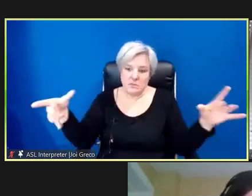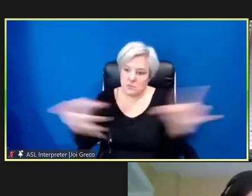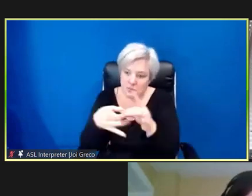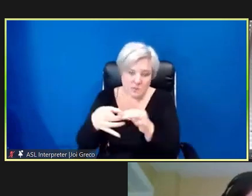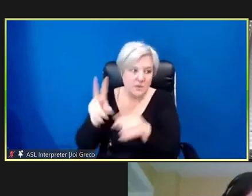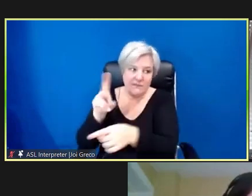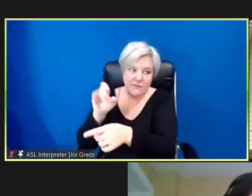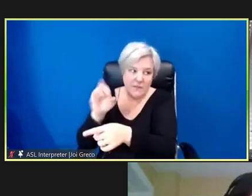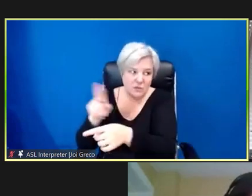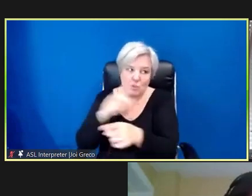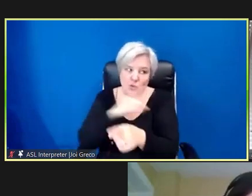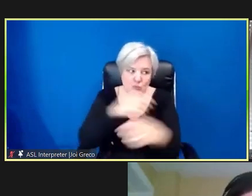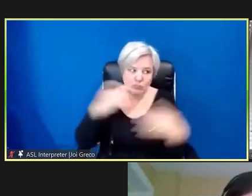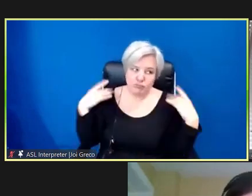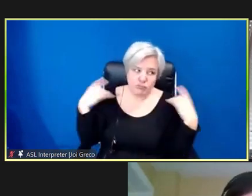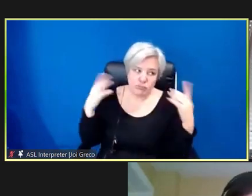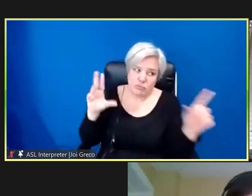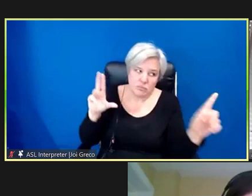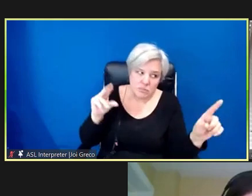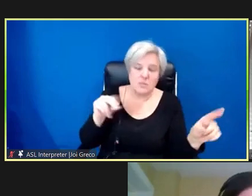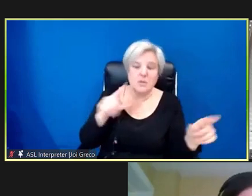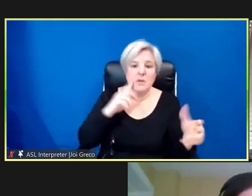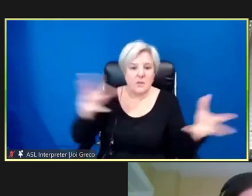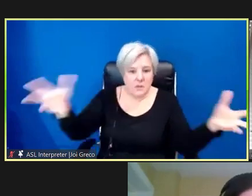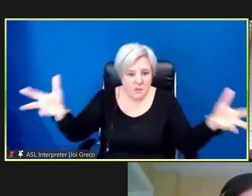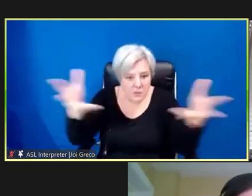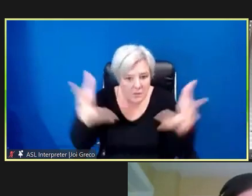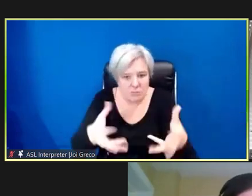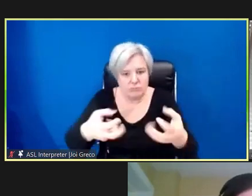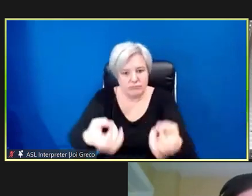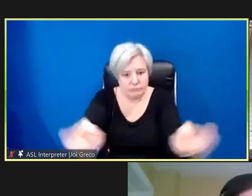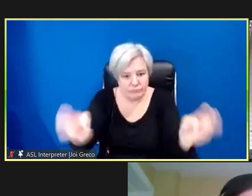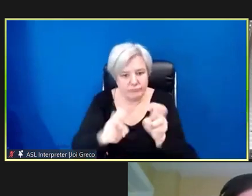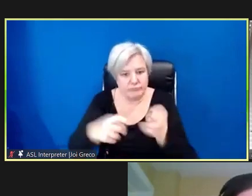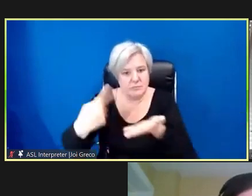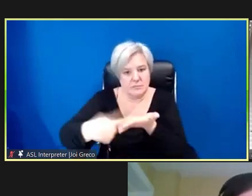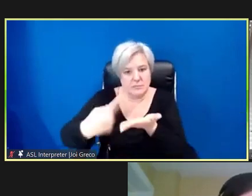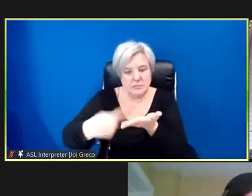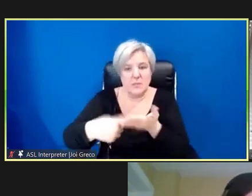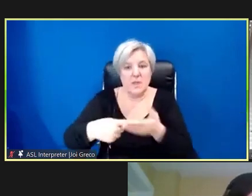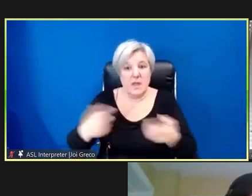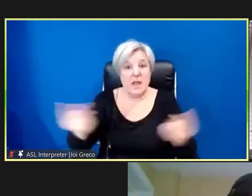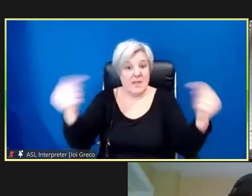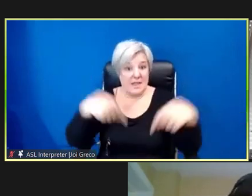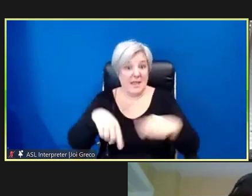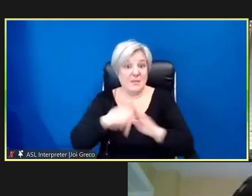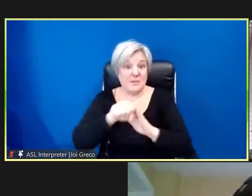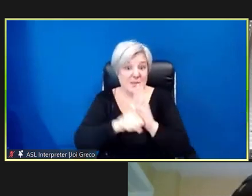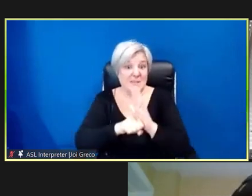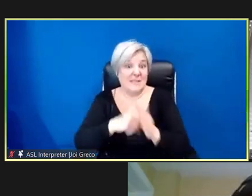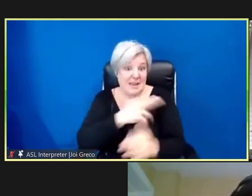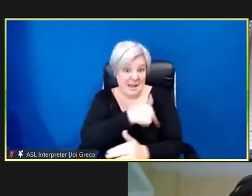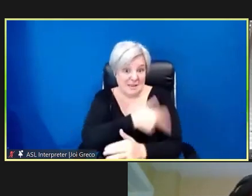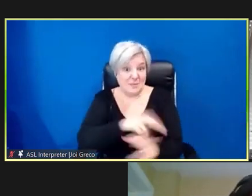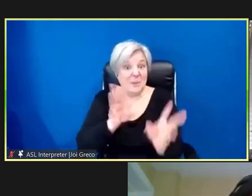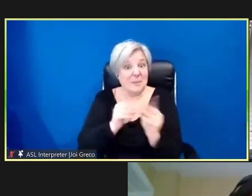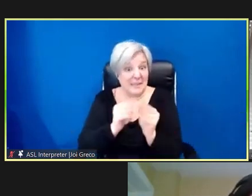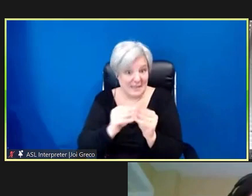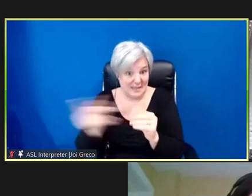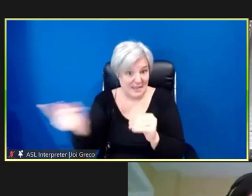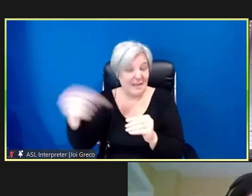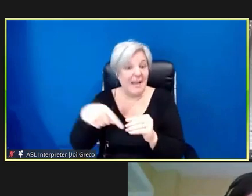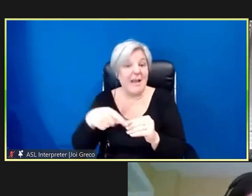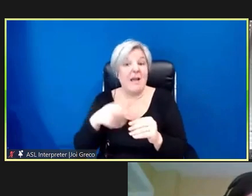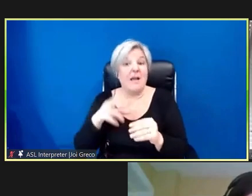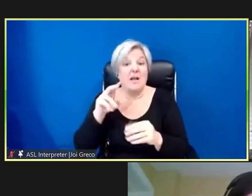table. And so we have now brought them to the table, and they came to the statewide hospital meeting, and